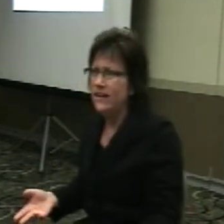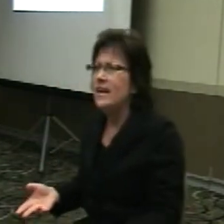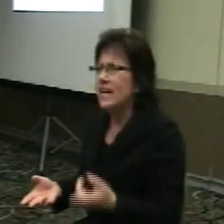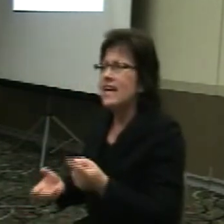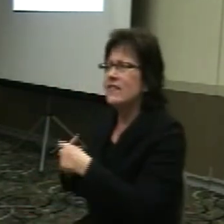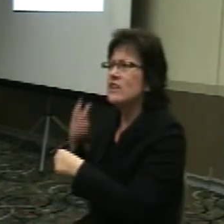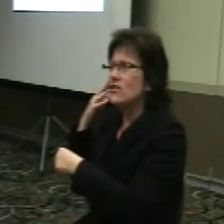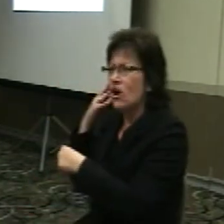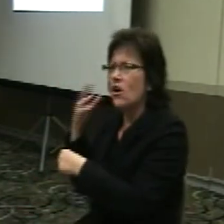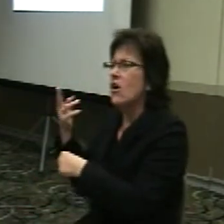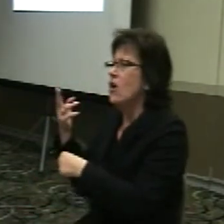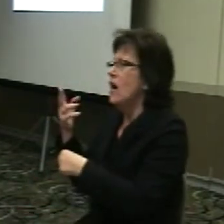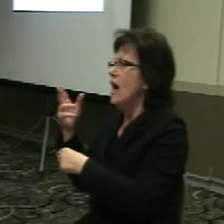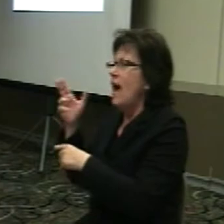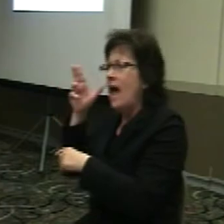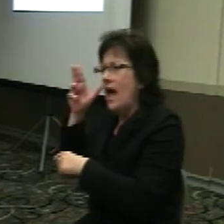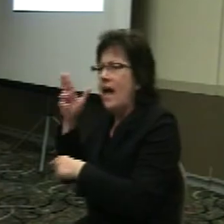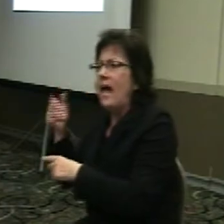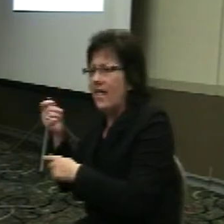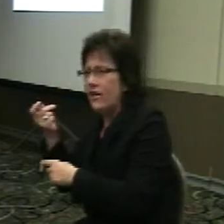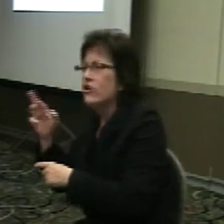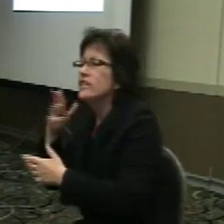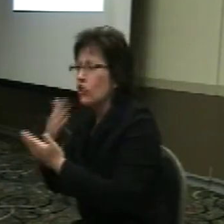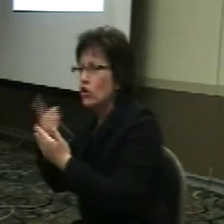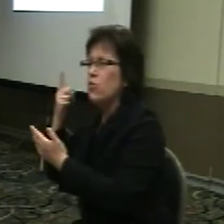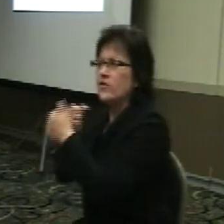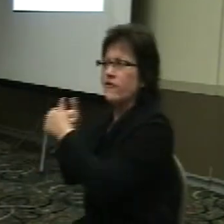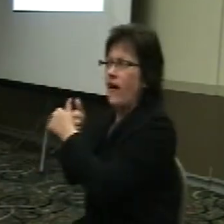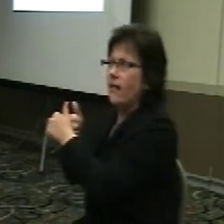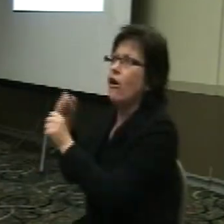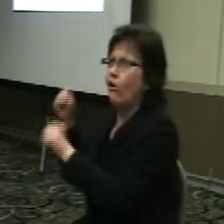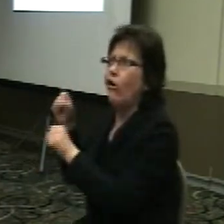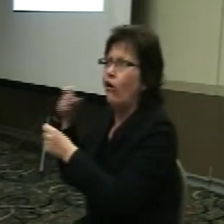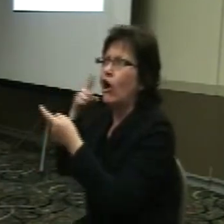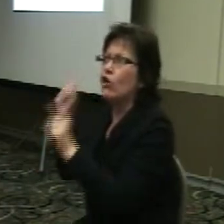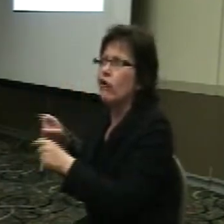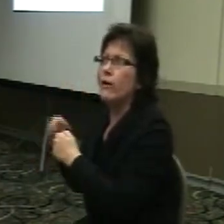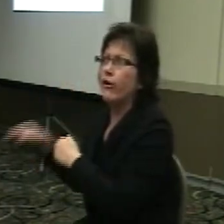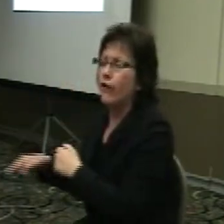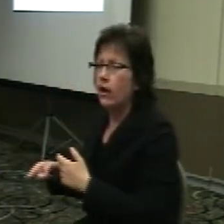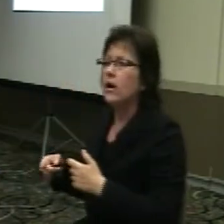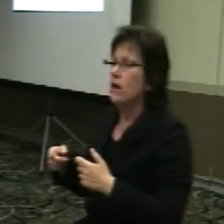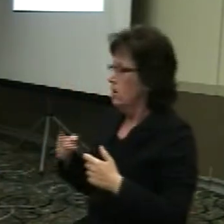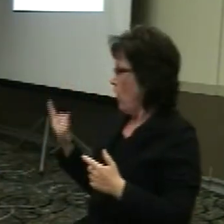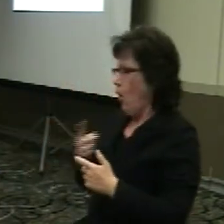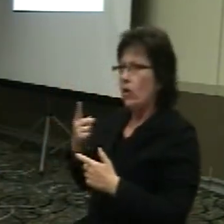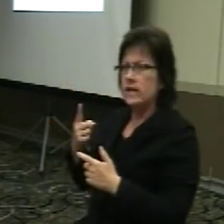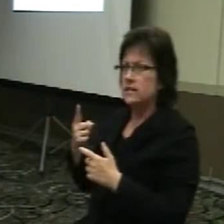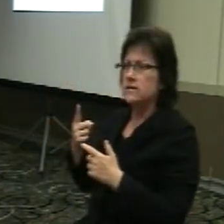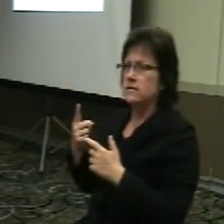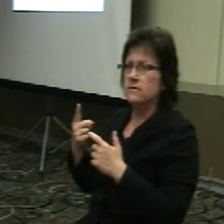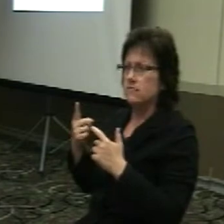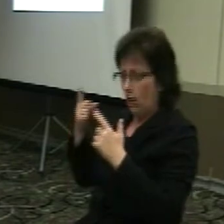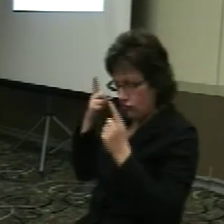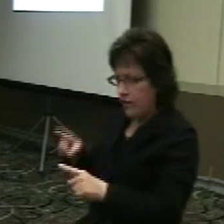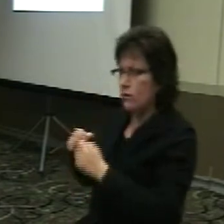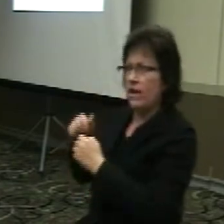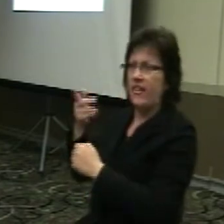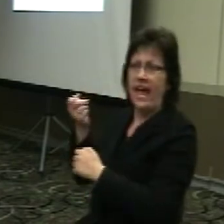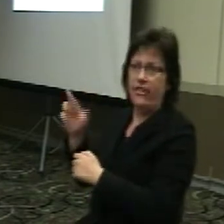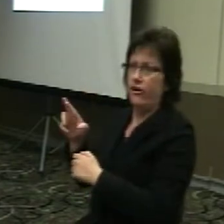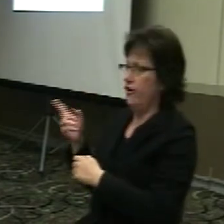Heather's a good horse to put your wagon with. Okay? So all things being equal, always agree with Heather. Okay?